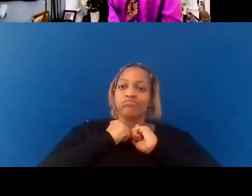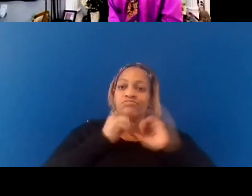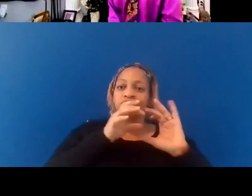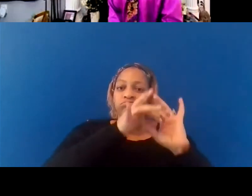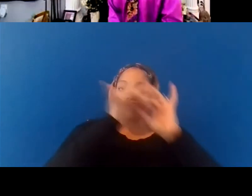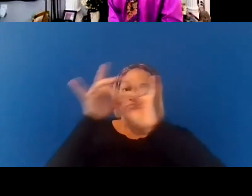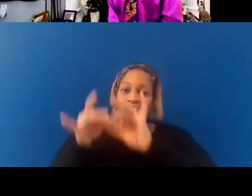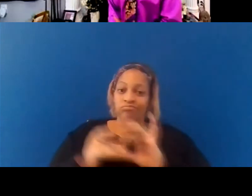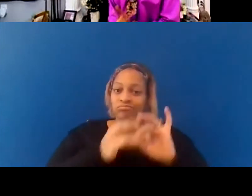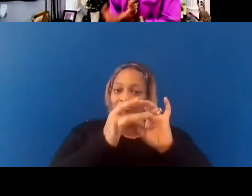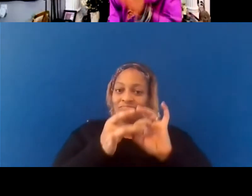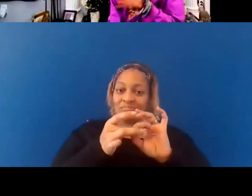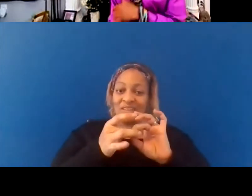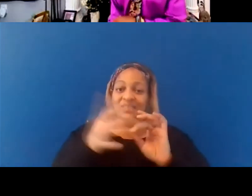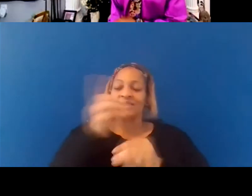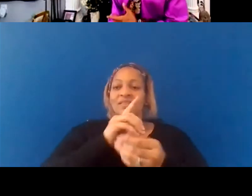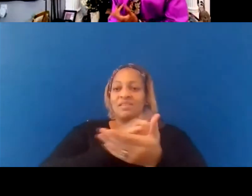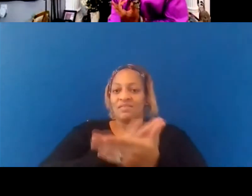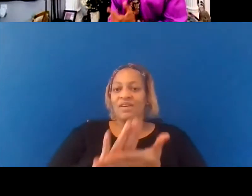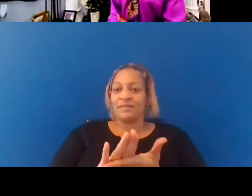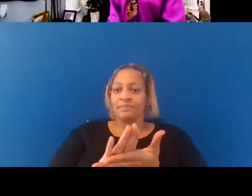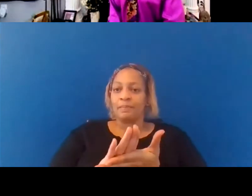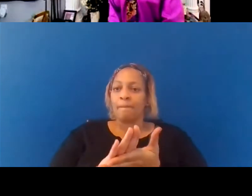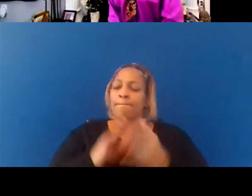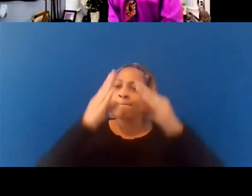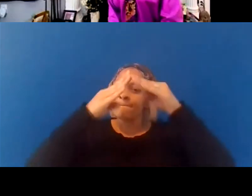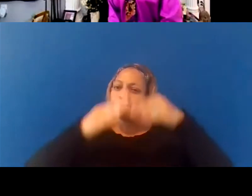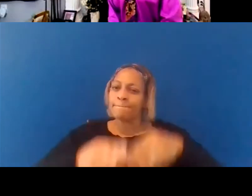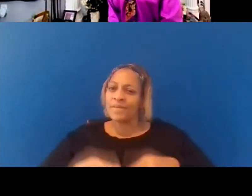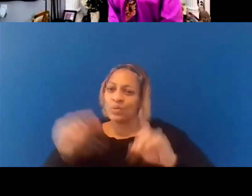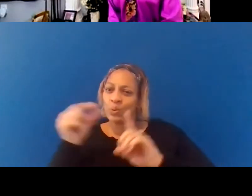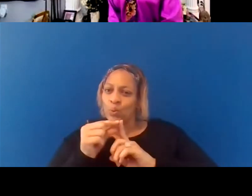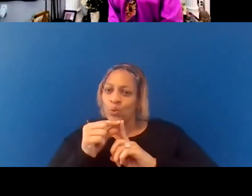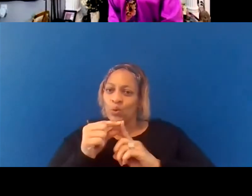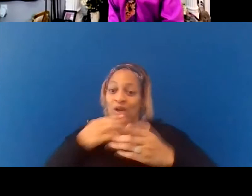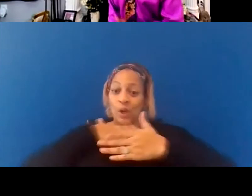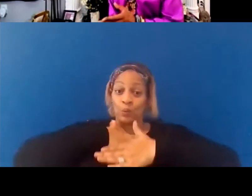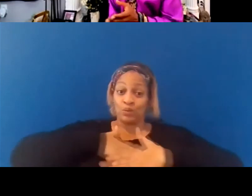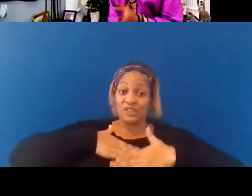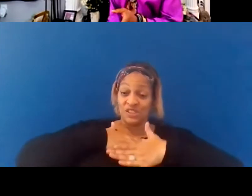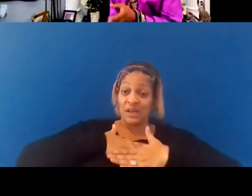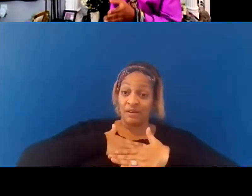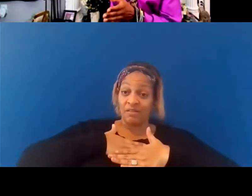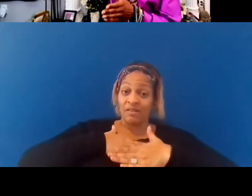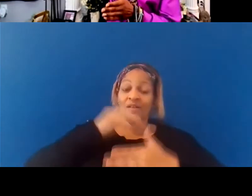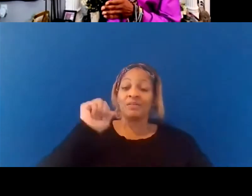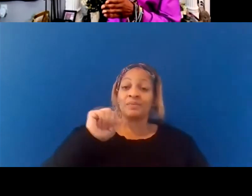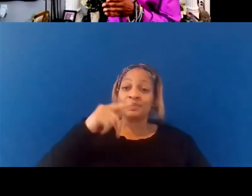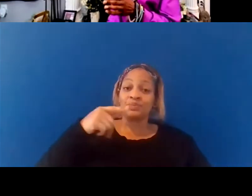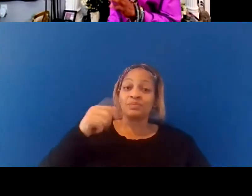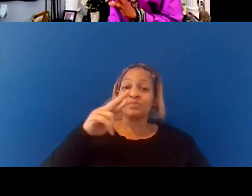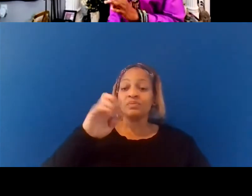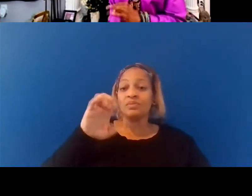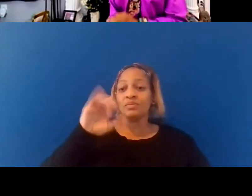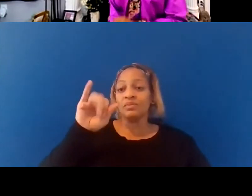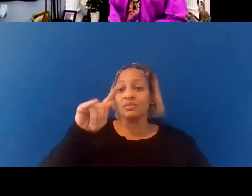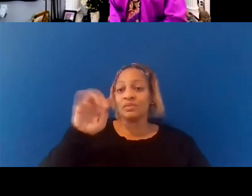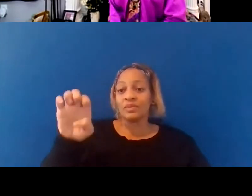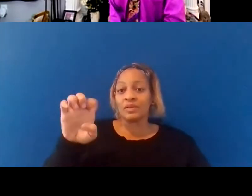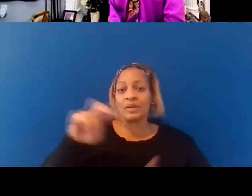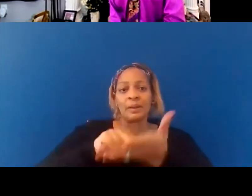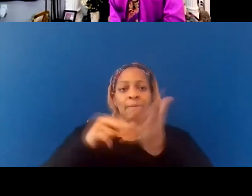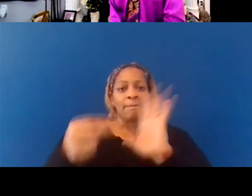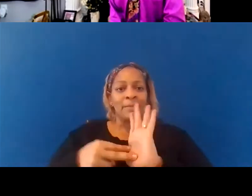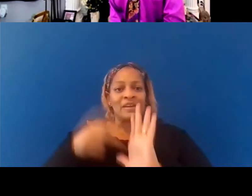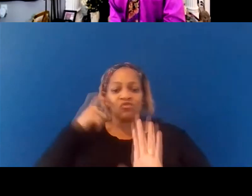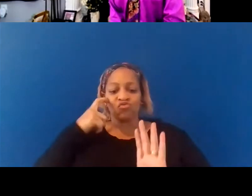divine. So let's break it down. To appreciate, to recognize the full